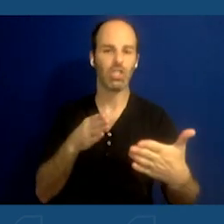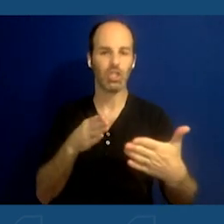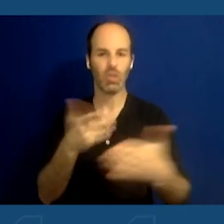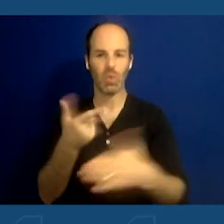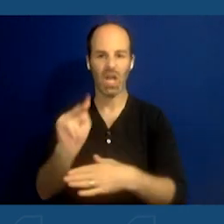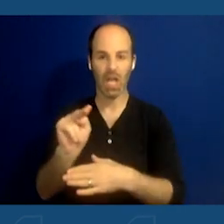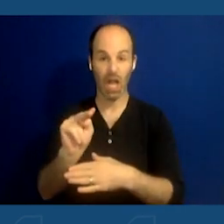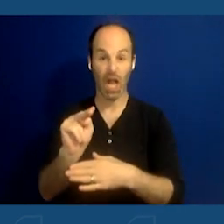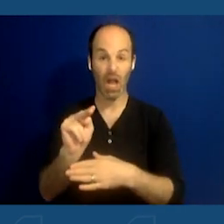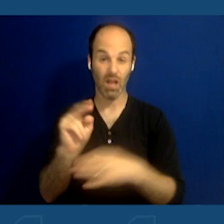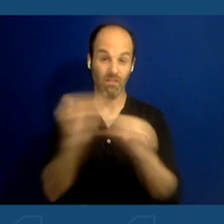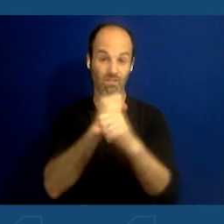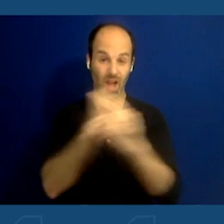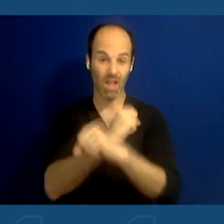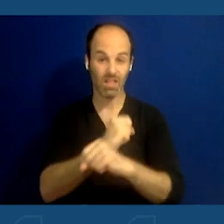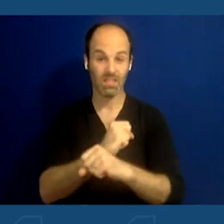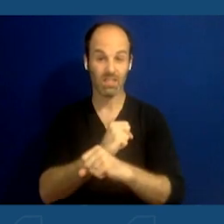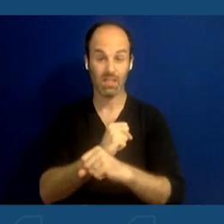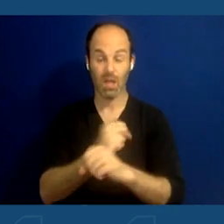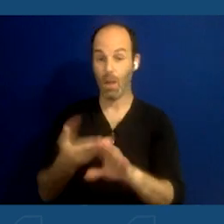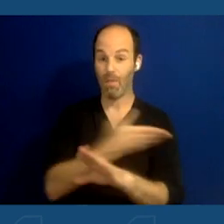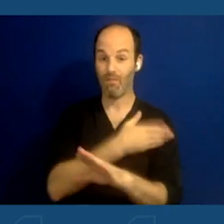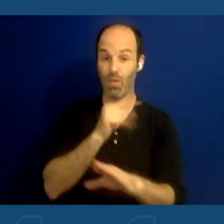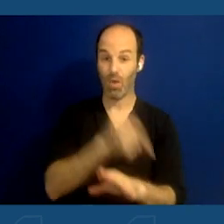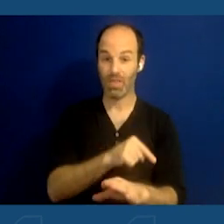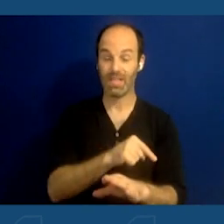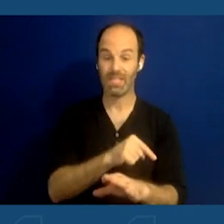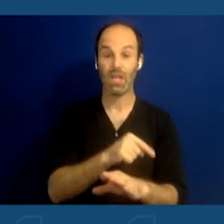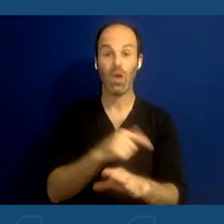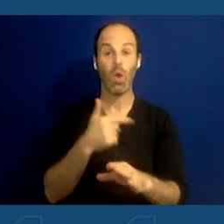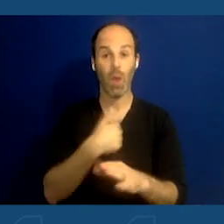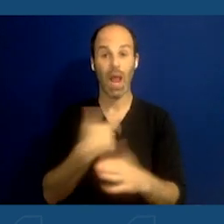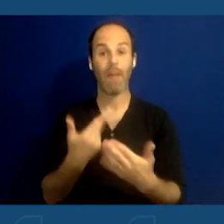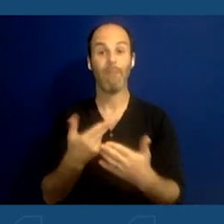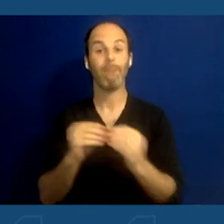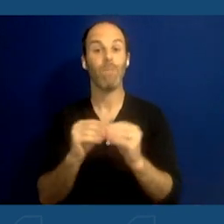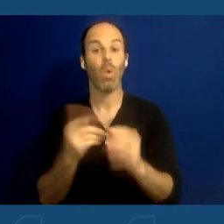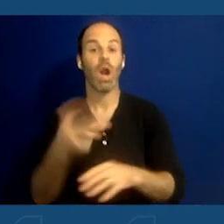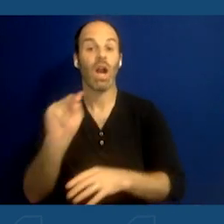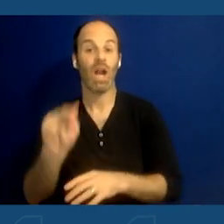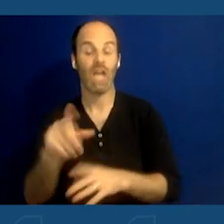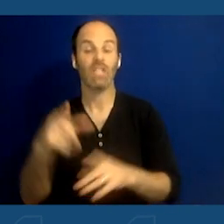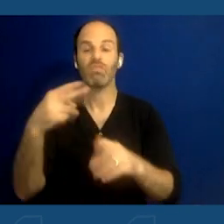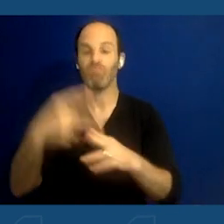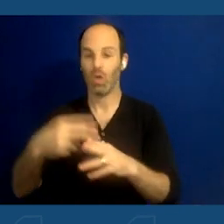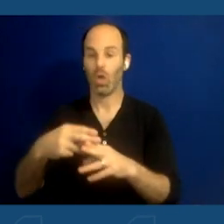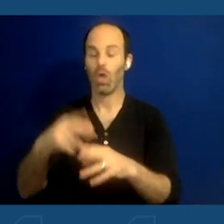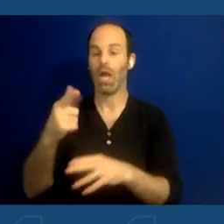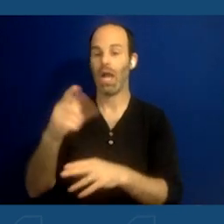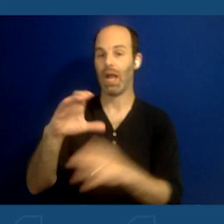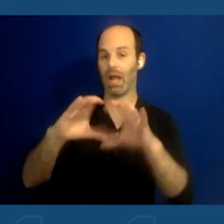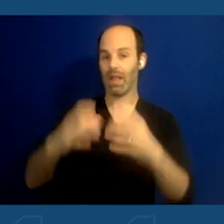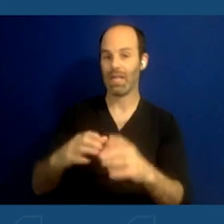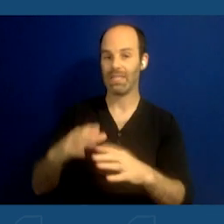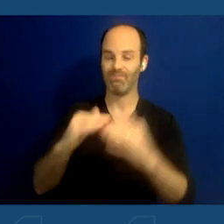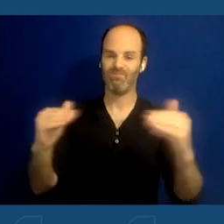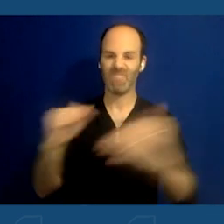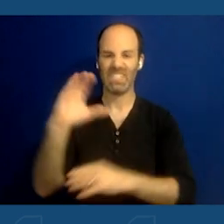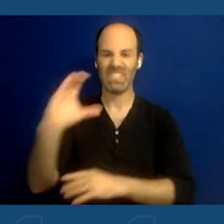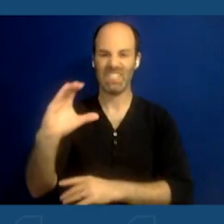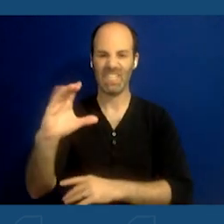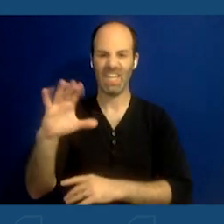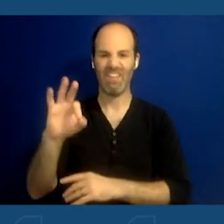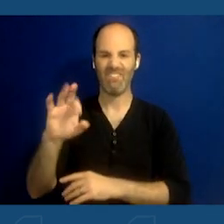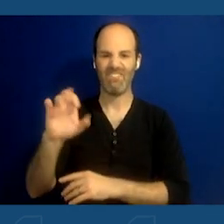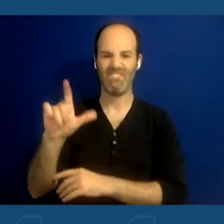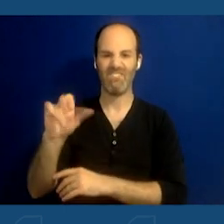to this, we now have more guns that are now Class C felonies, gun violence, and possession